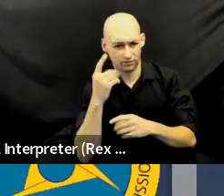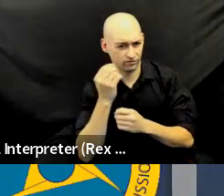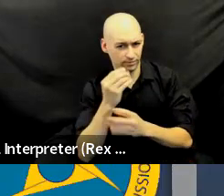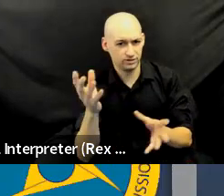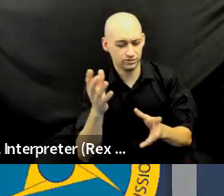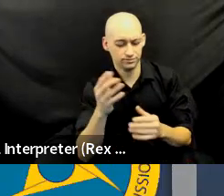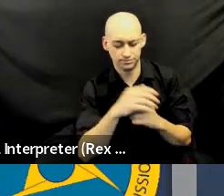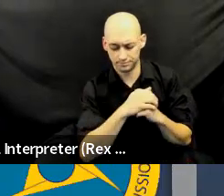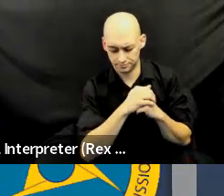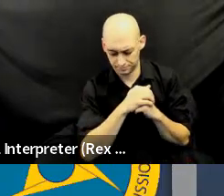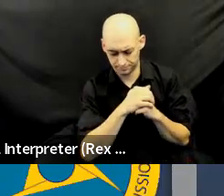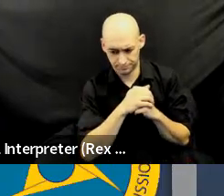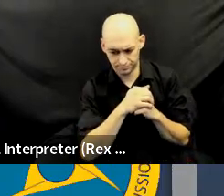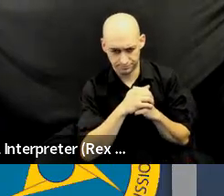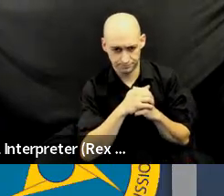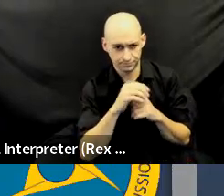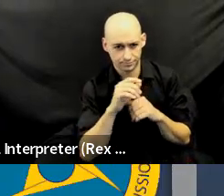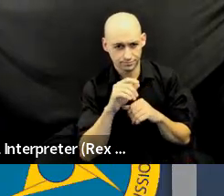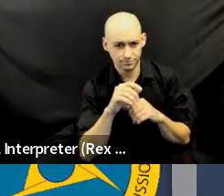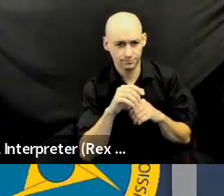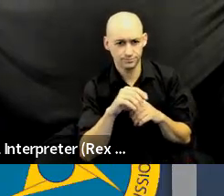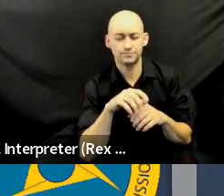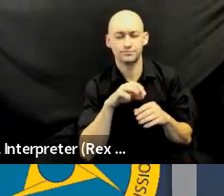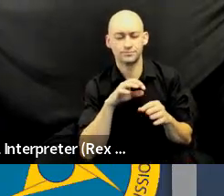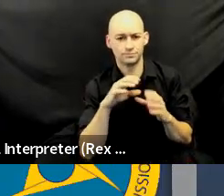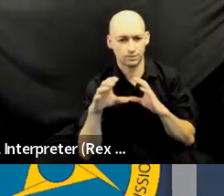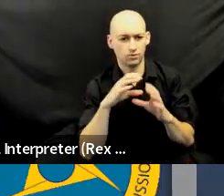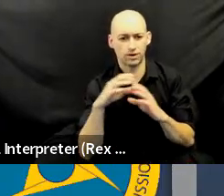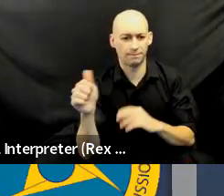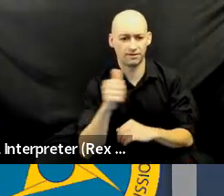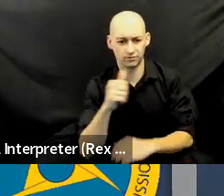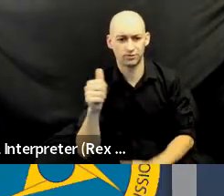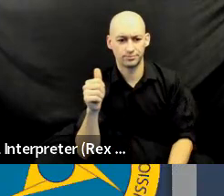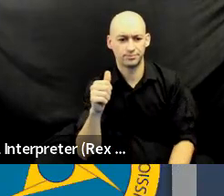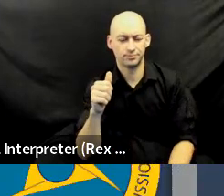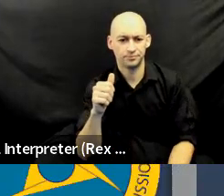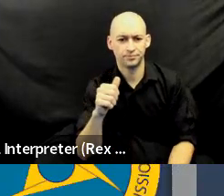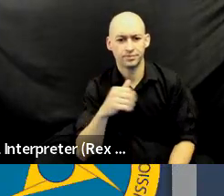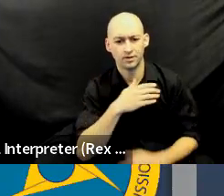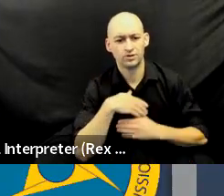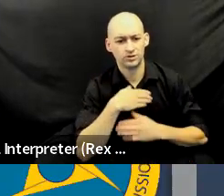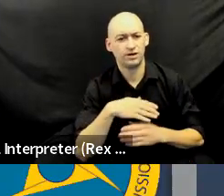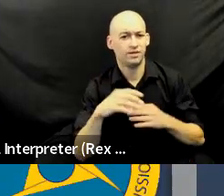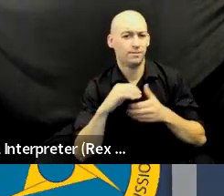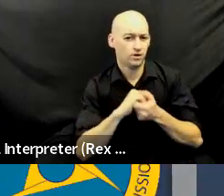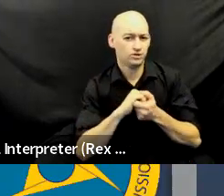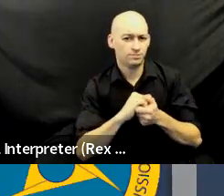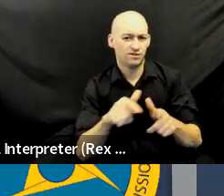dissemination that was relayed back to our headquarters and then to the White House. So just appreciate the partnership and the quick response to the